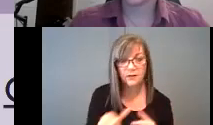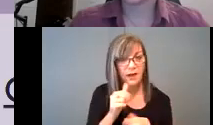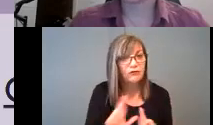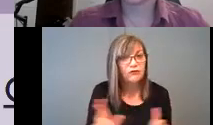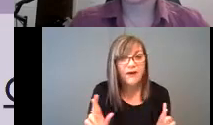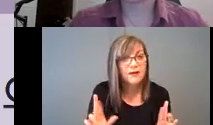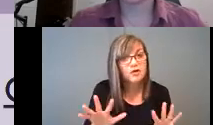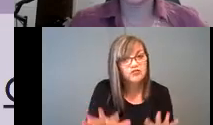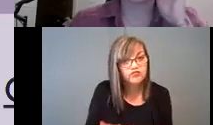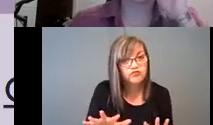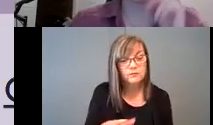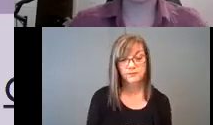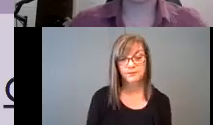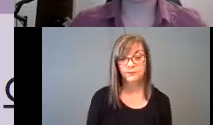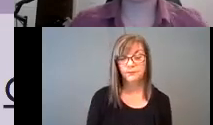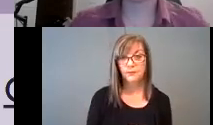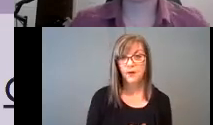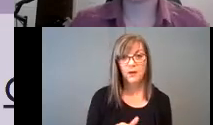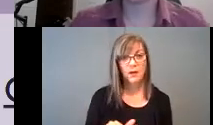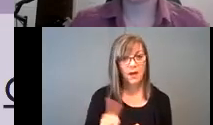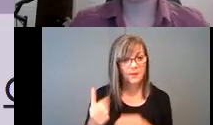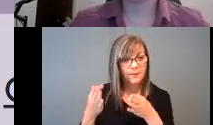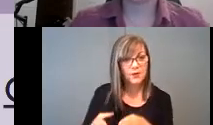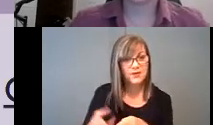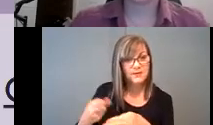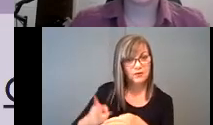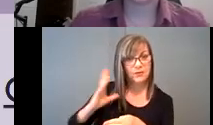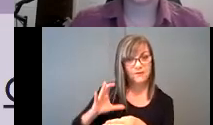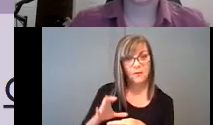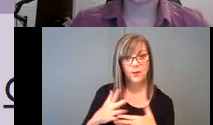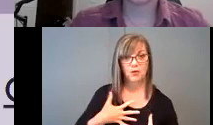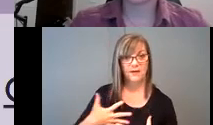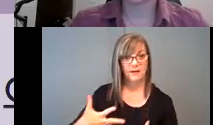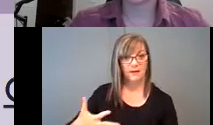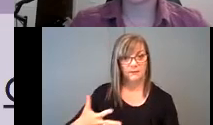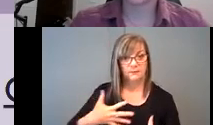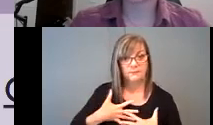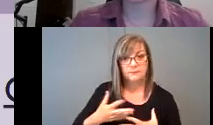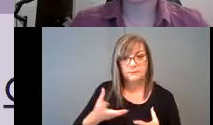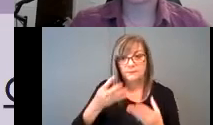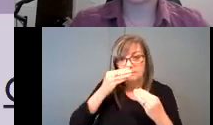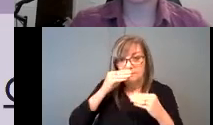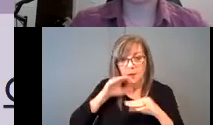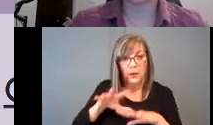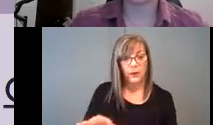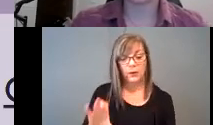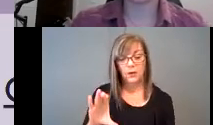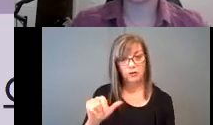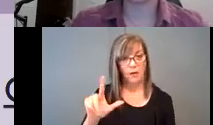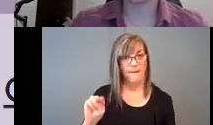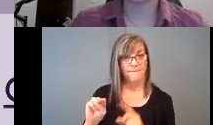Calm. So someone earlier mentioned breathing. So are there different breathing exercises or meditation practices that you could